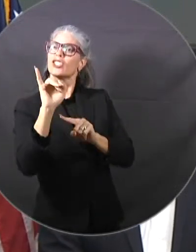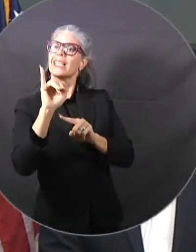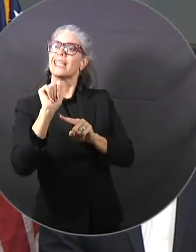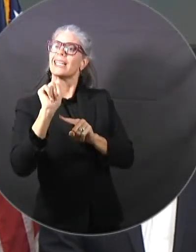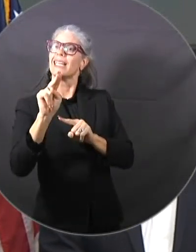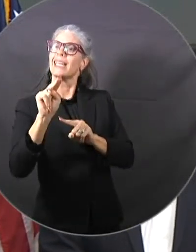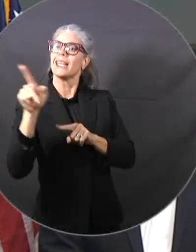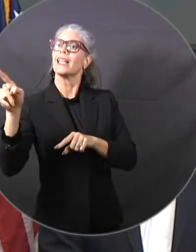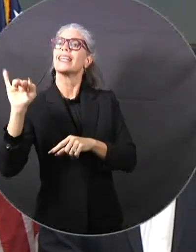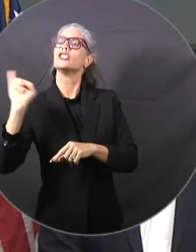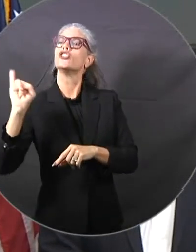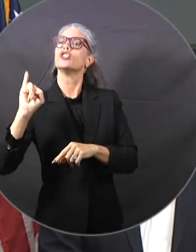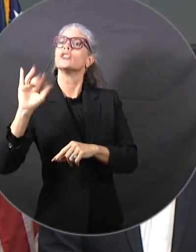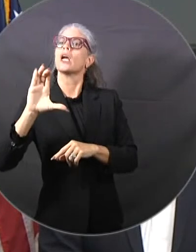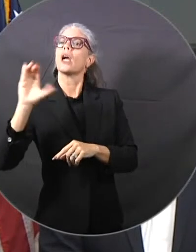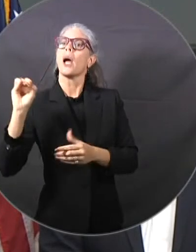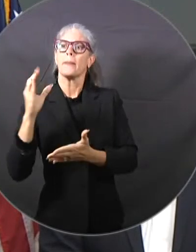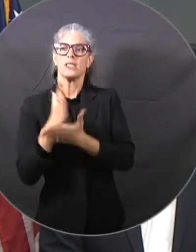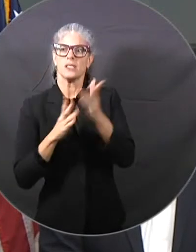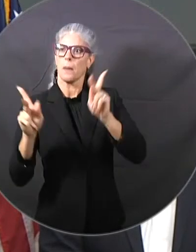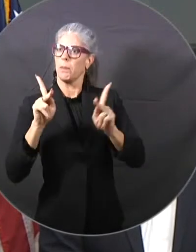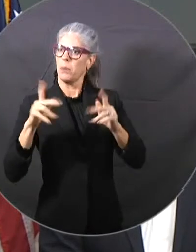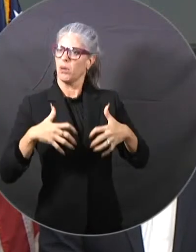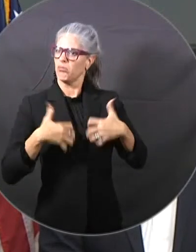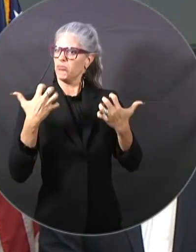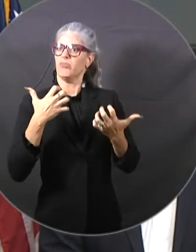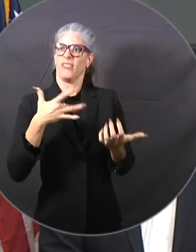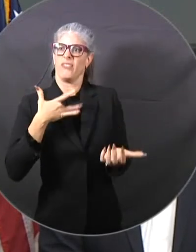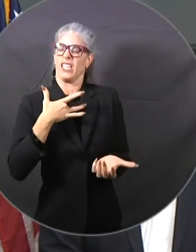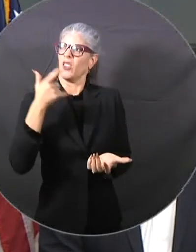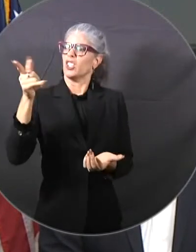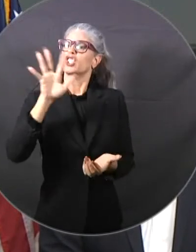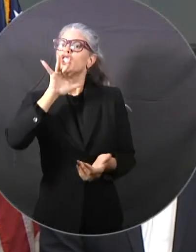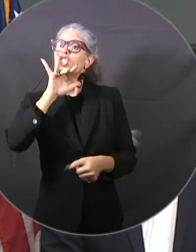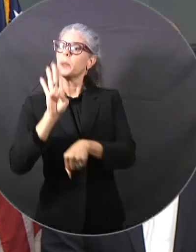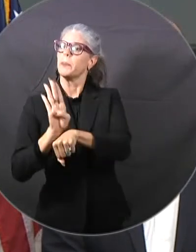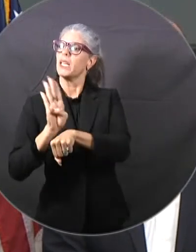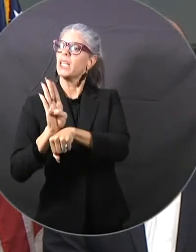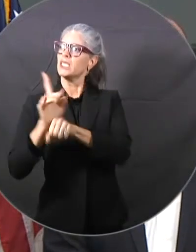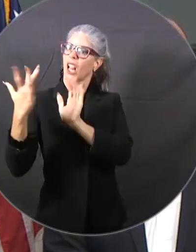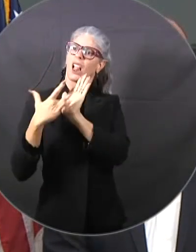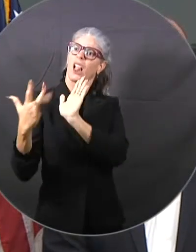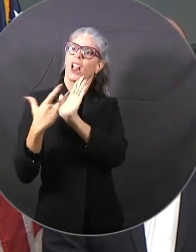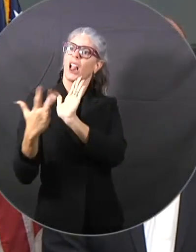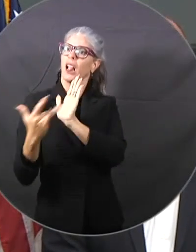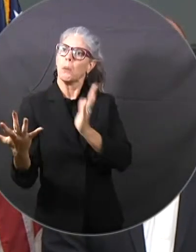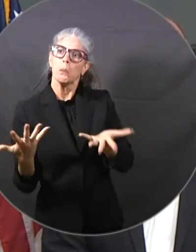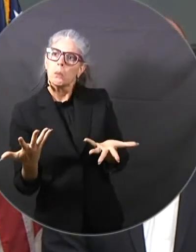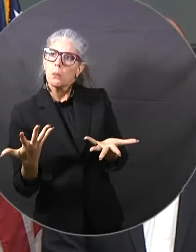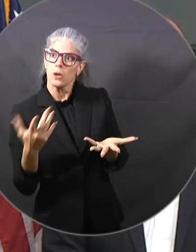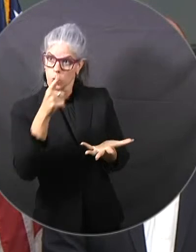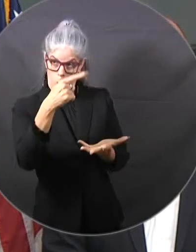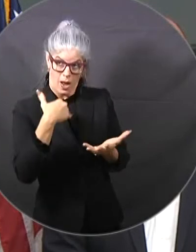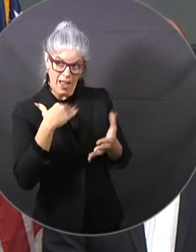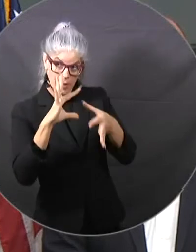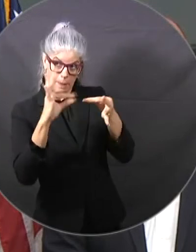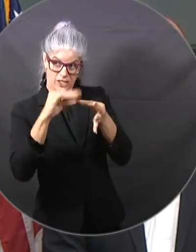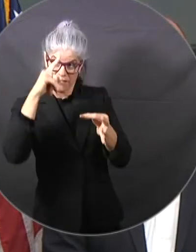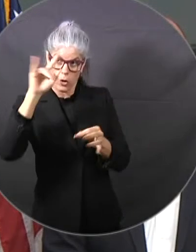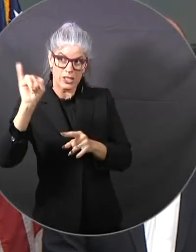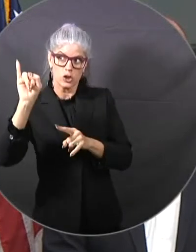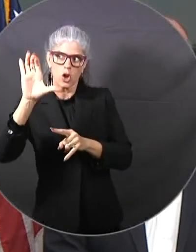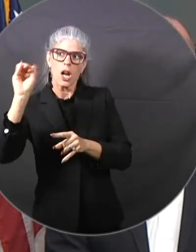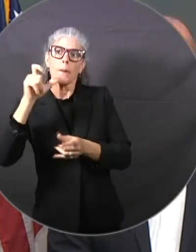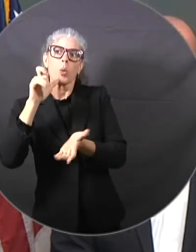Do you have a message for insurance companies ahead of this storm? Well, we're going to be watching. We have more consumer protections now as a result of what we did in the most recent